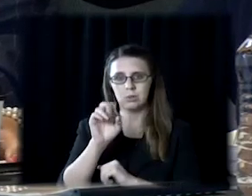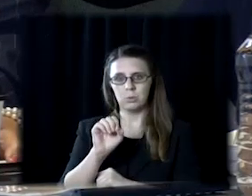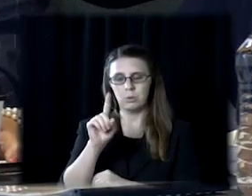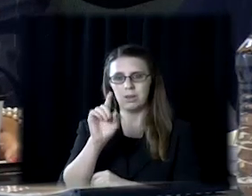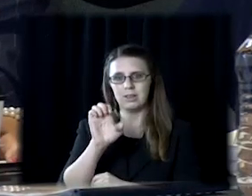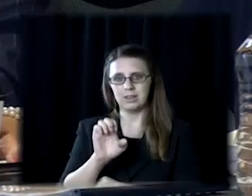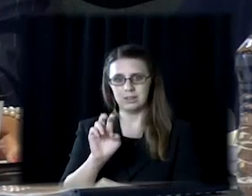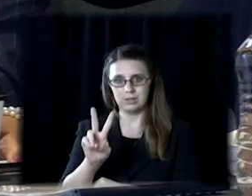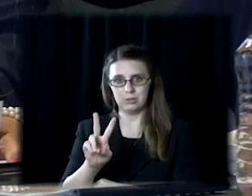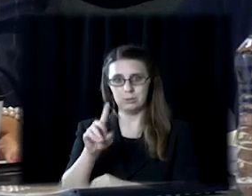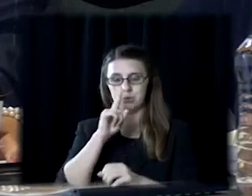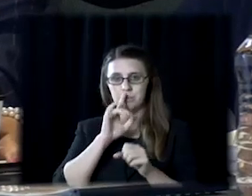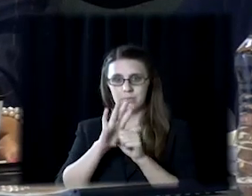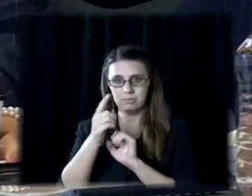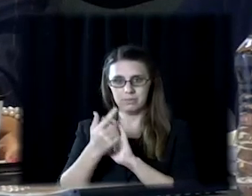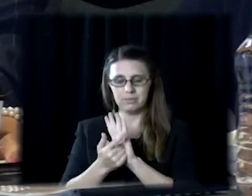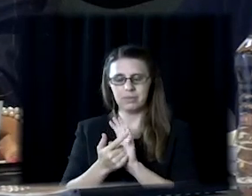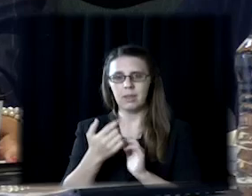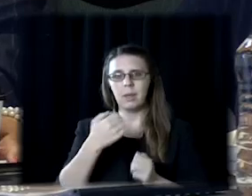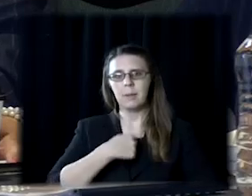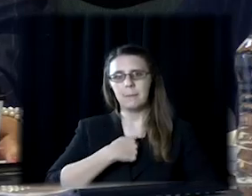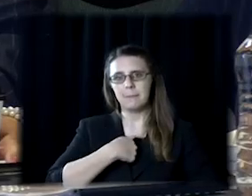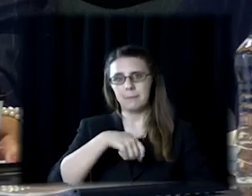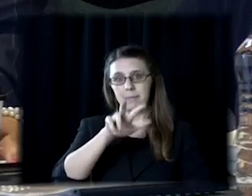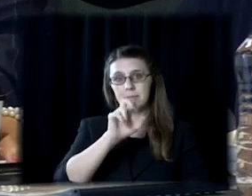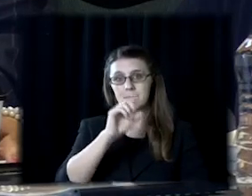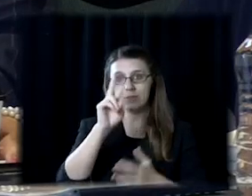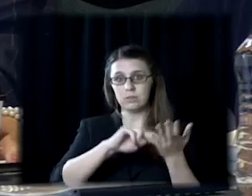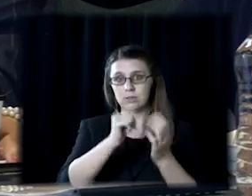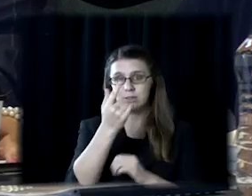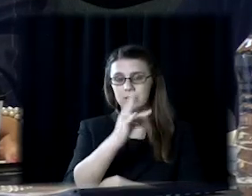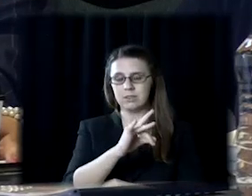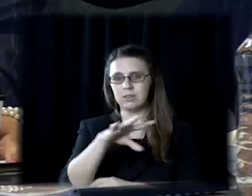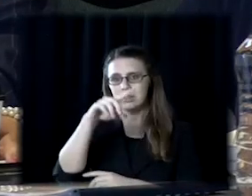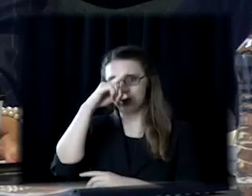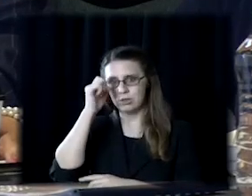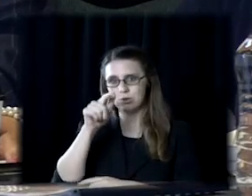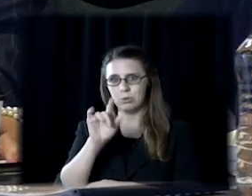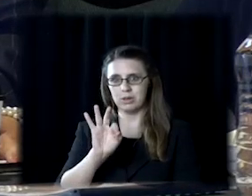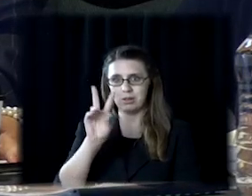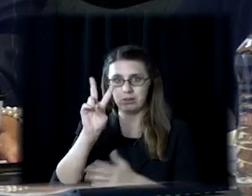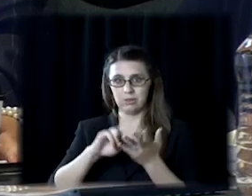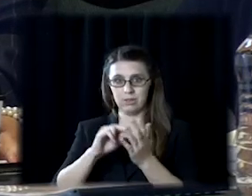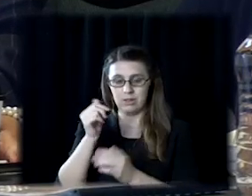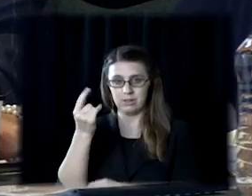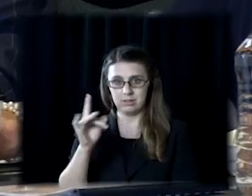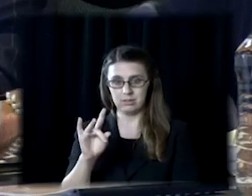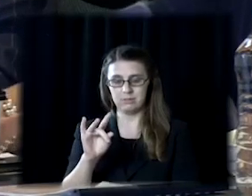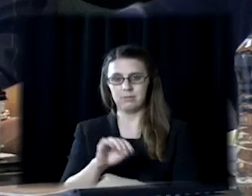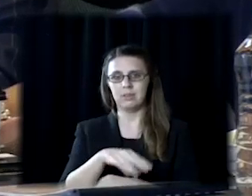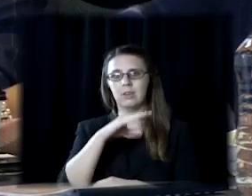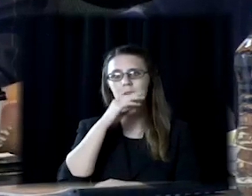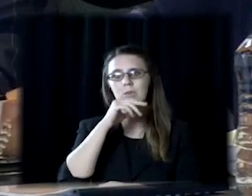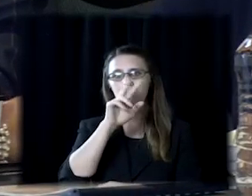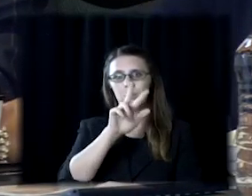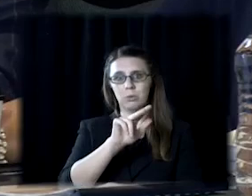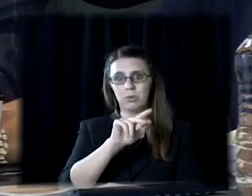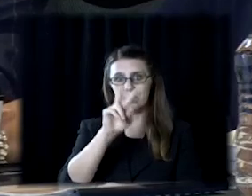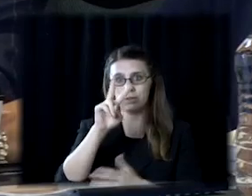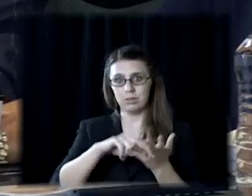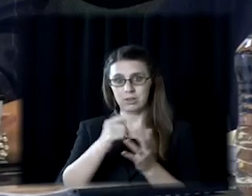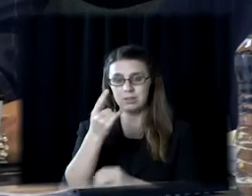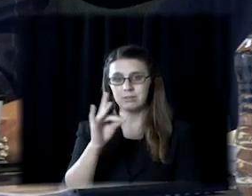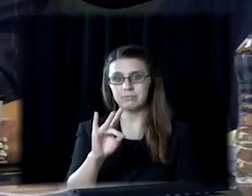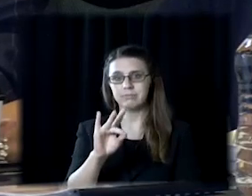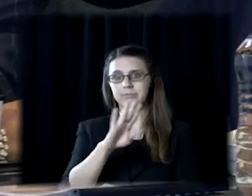PROMESA, and whereas on May 30, 2018, June 29, 2018, and October 23, 2018, the